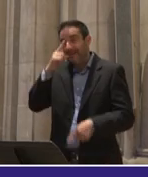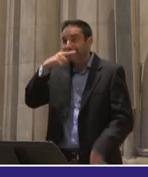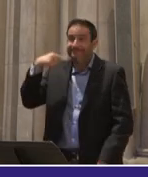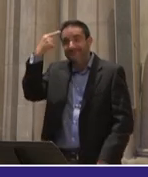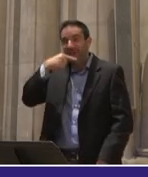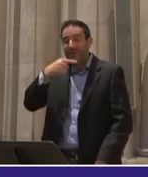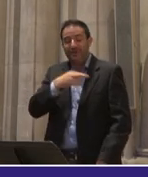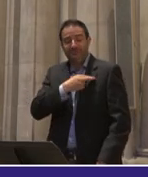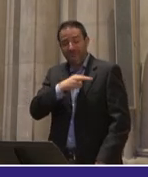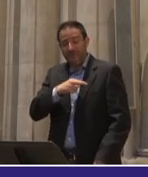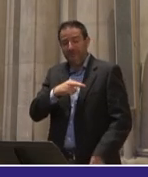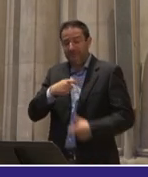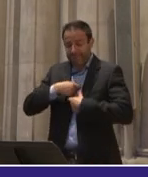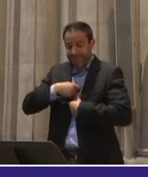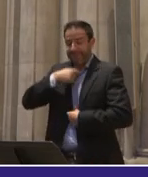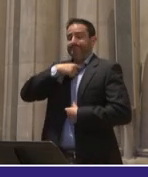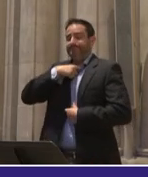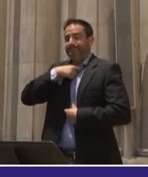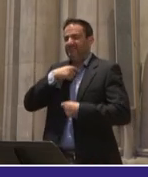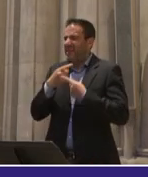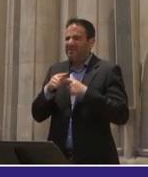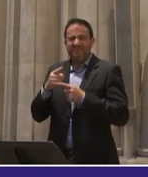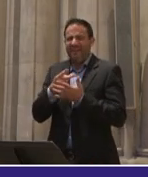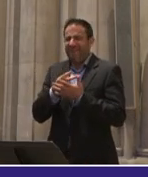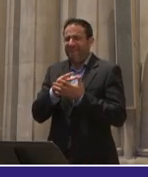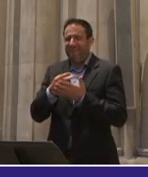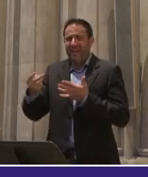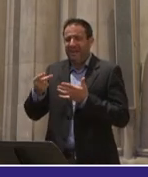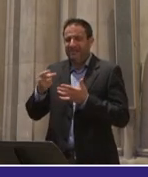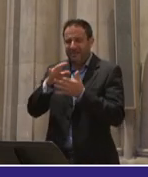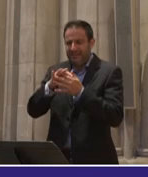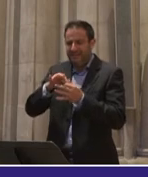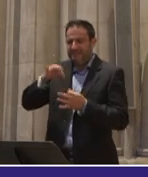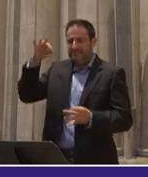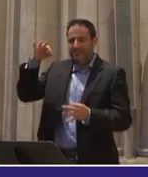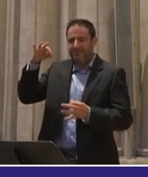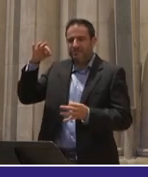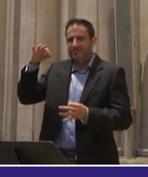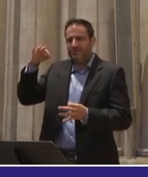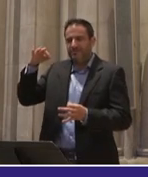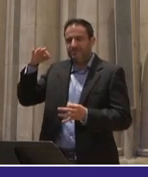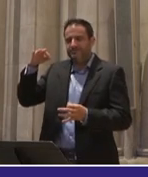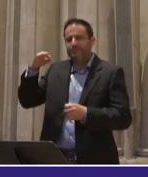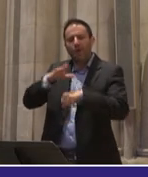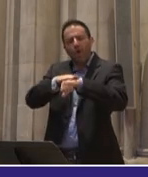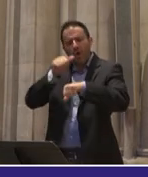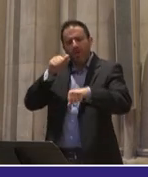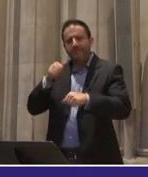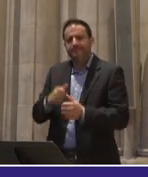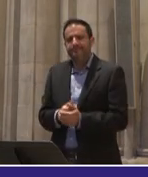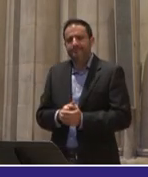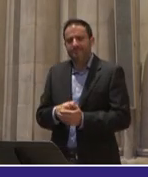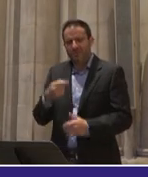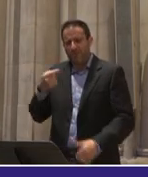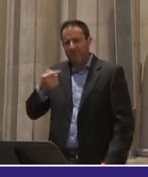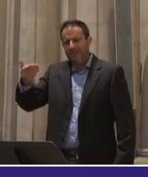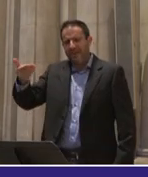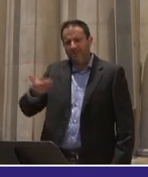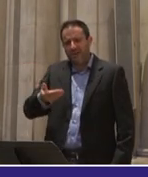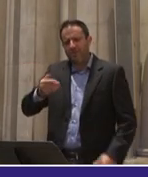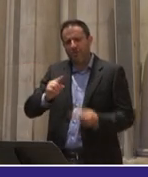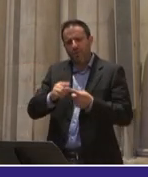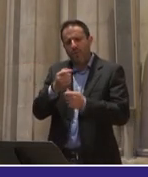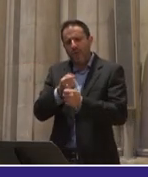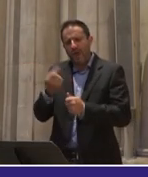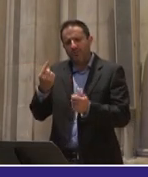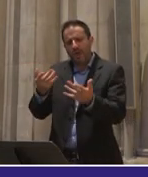of religion while failing at its core spiritual calling. So his invitation to anyone who wants